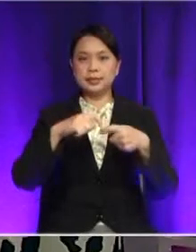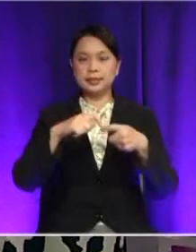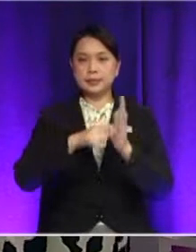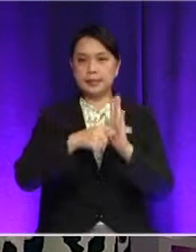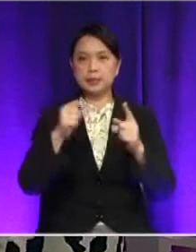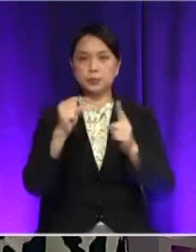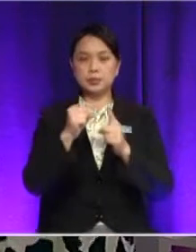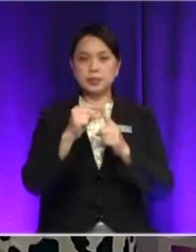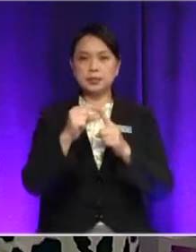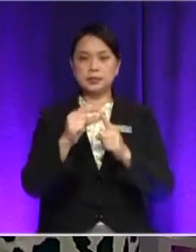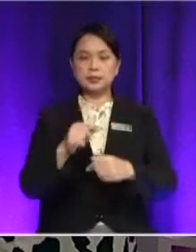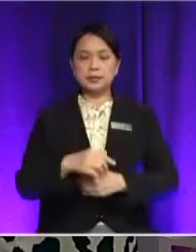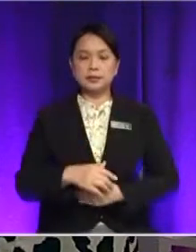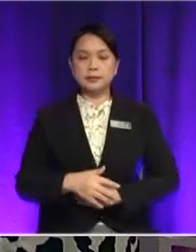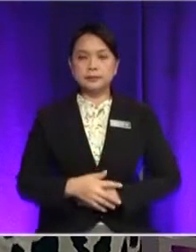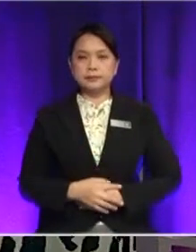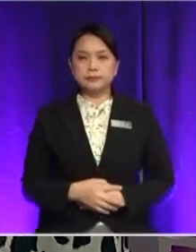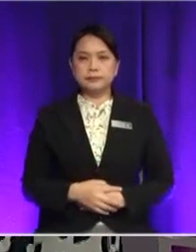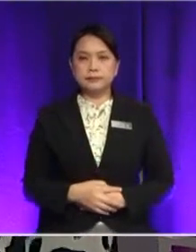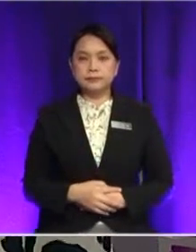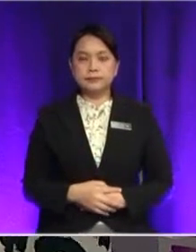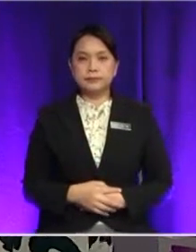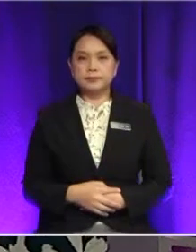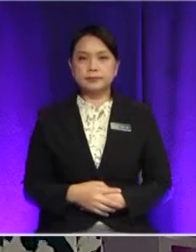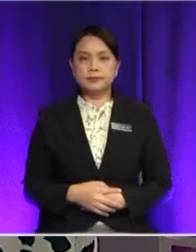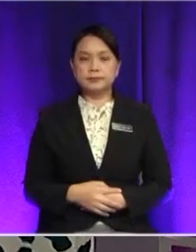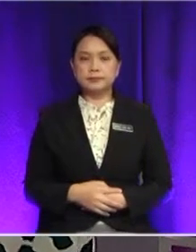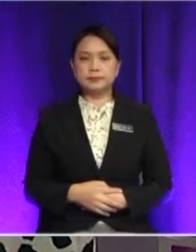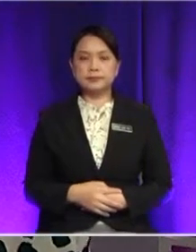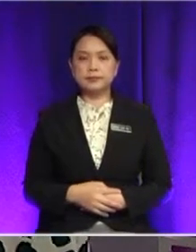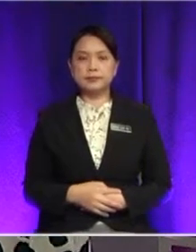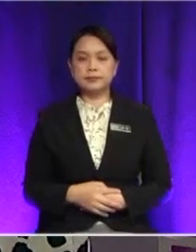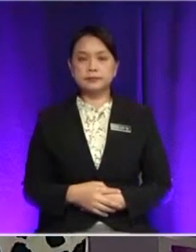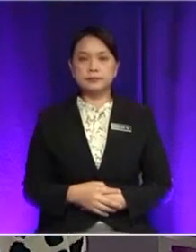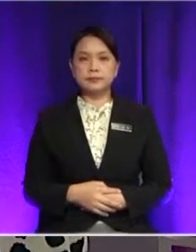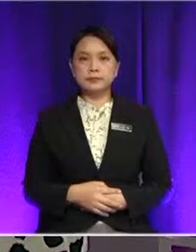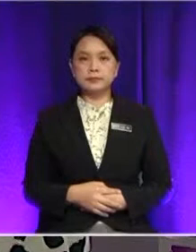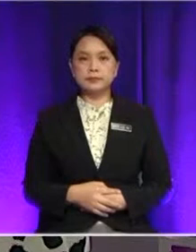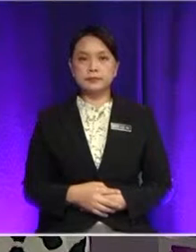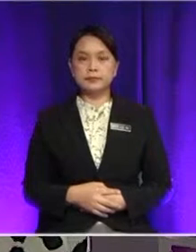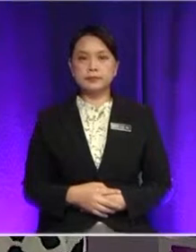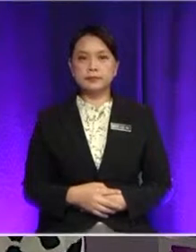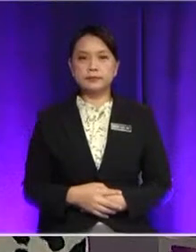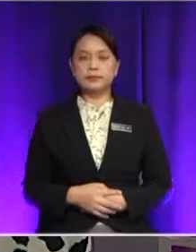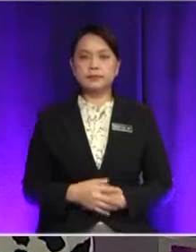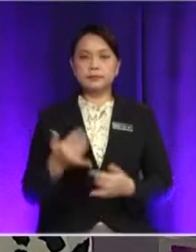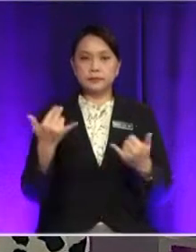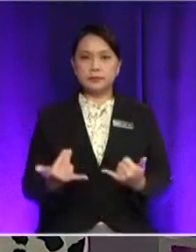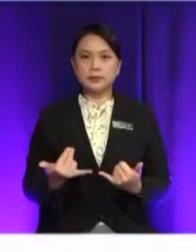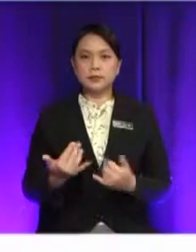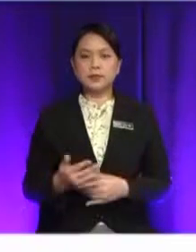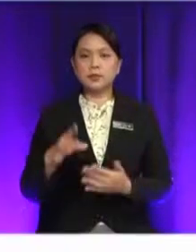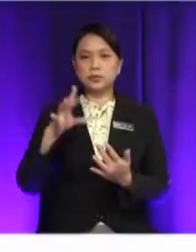in step 2. All right, so they have to relate to the keywords. Now, the next step is definitely to choose the best